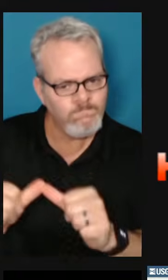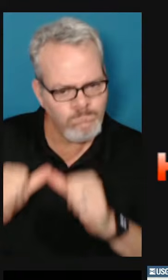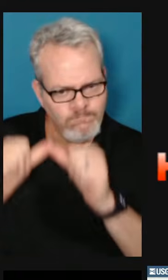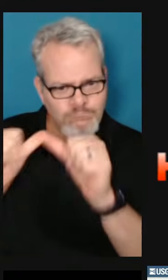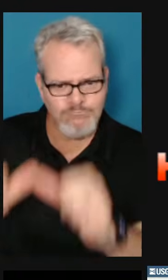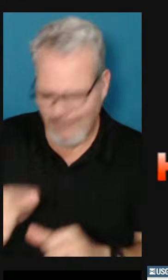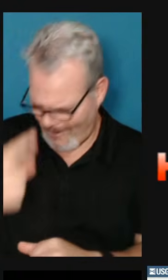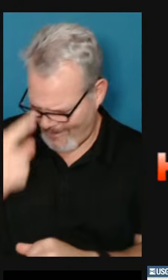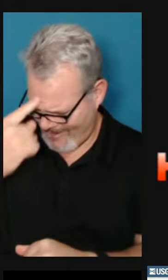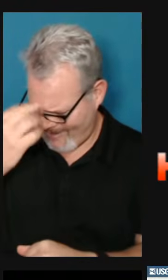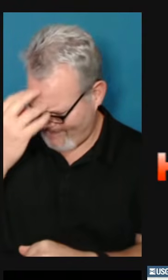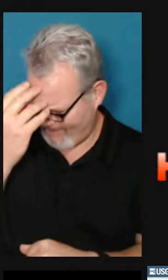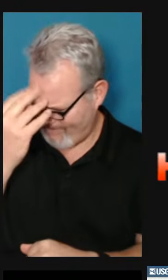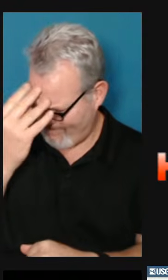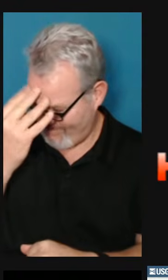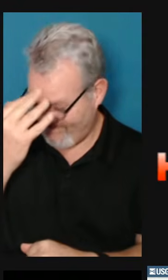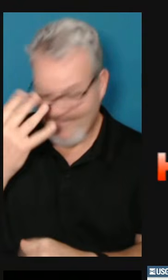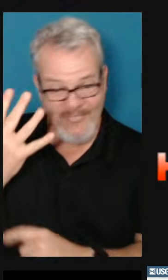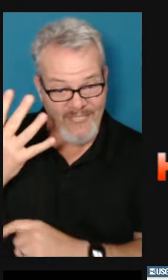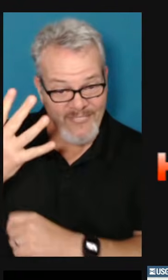years? Something like that.